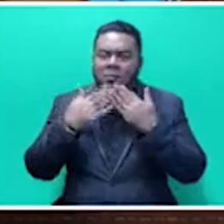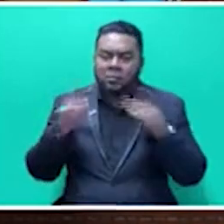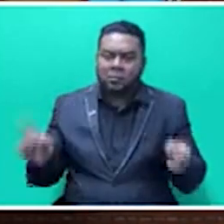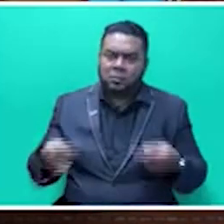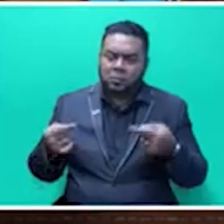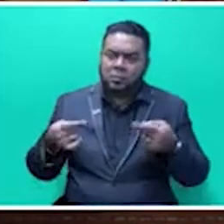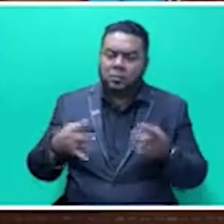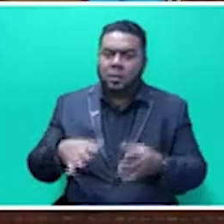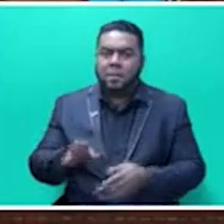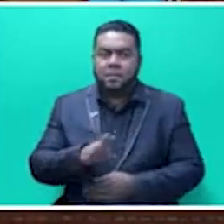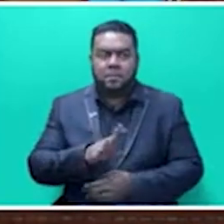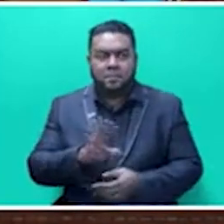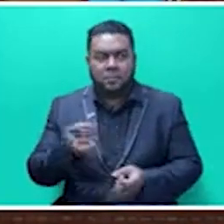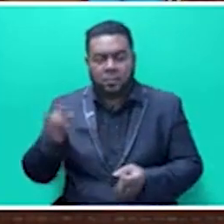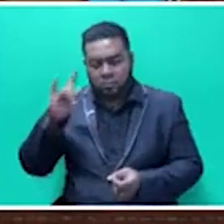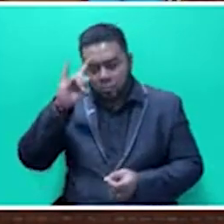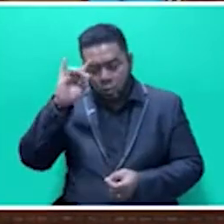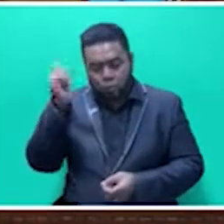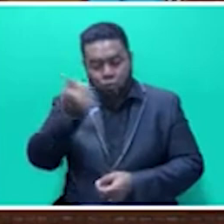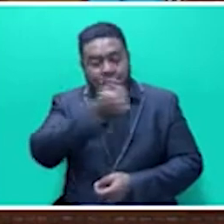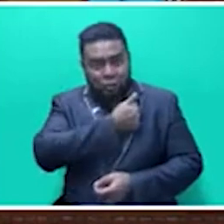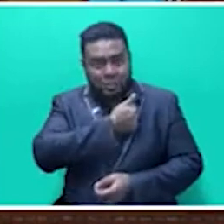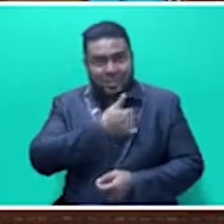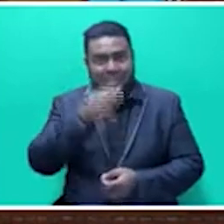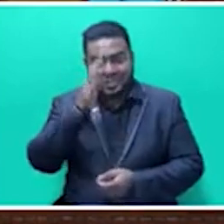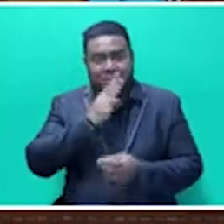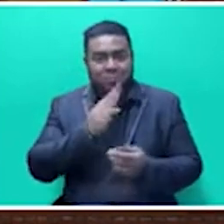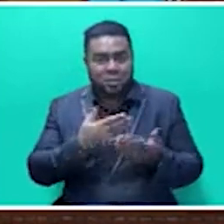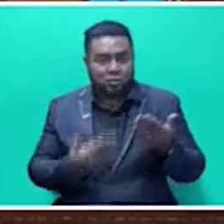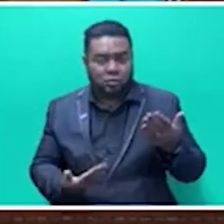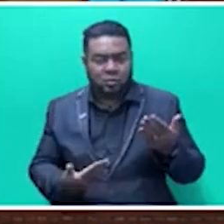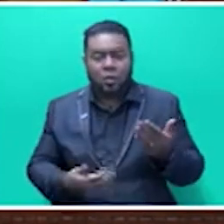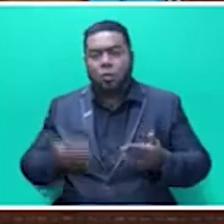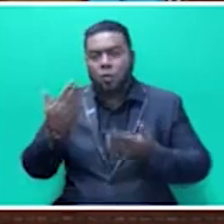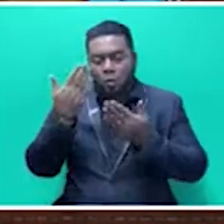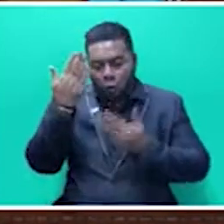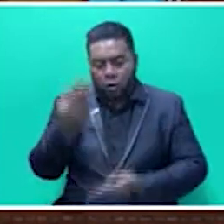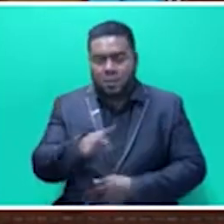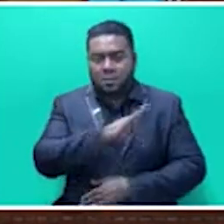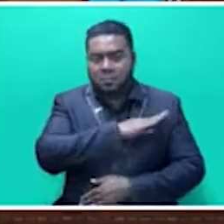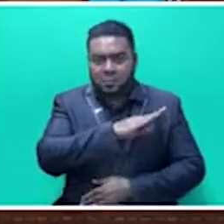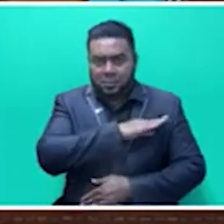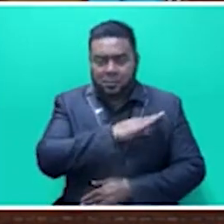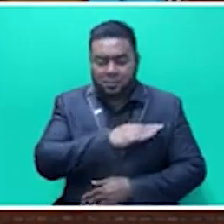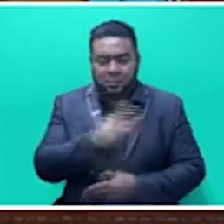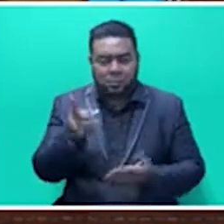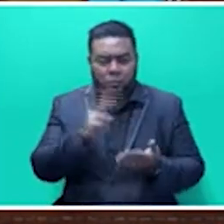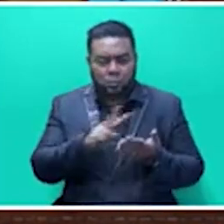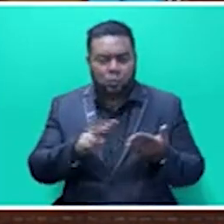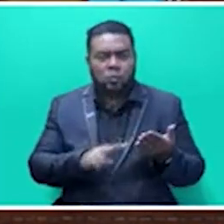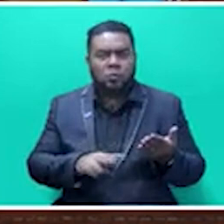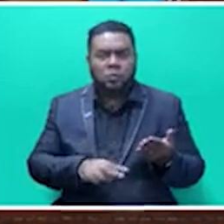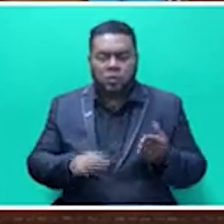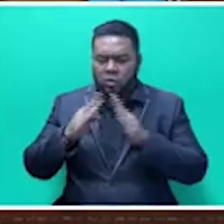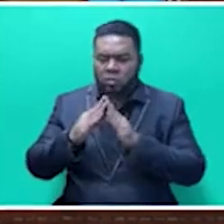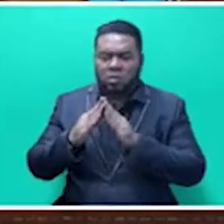President for his most gracious speech, the Honourable Josiah Bainimarama uttered words that are